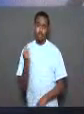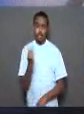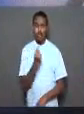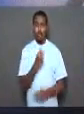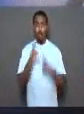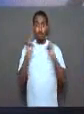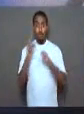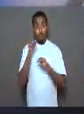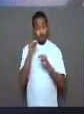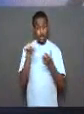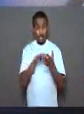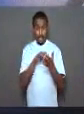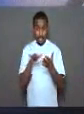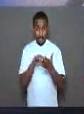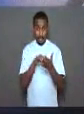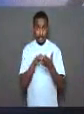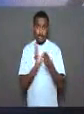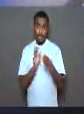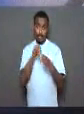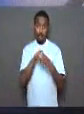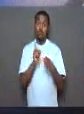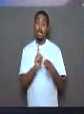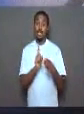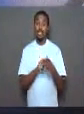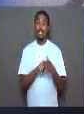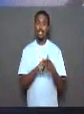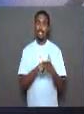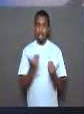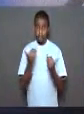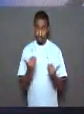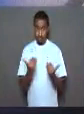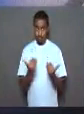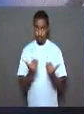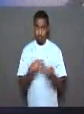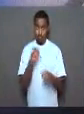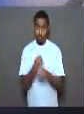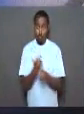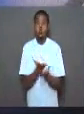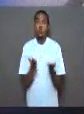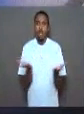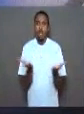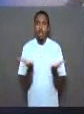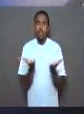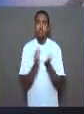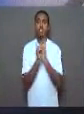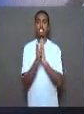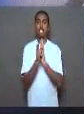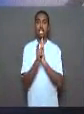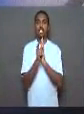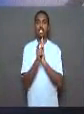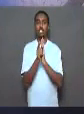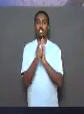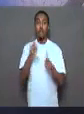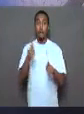Some of the topics you will study include current events such as